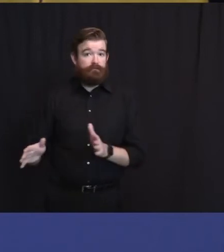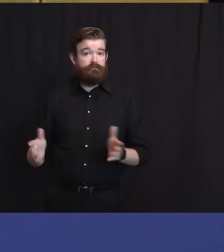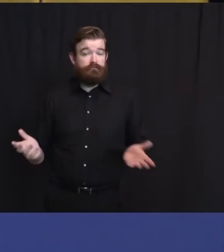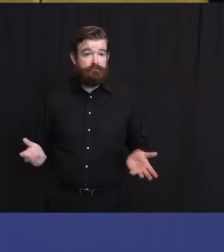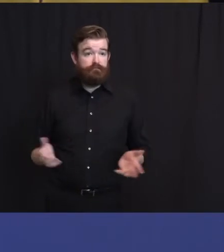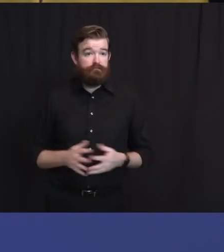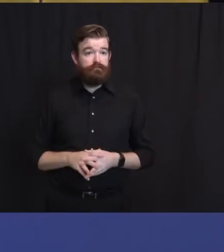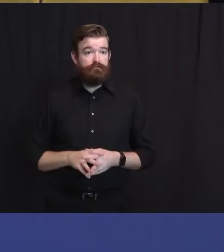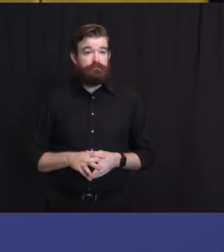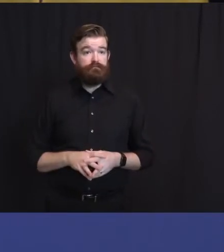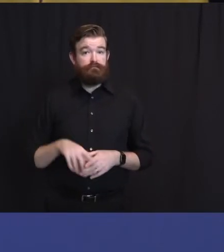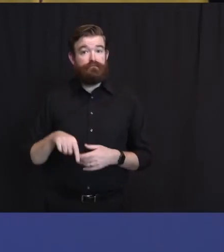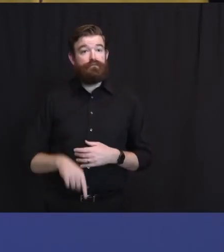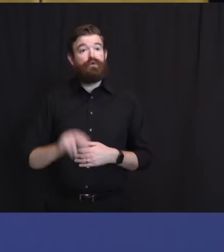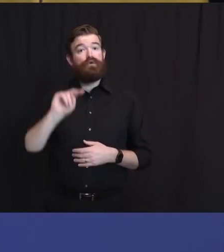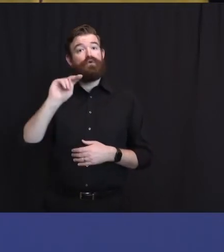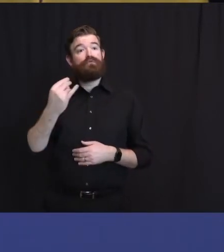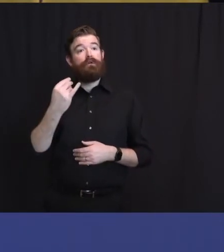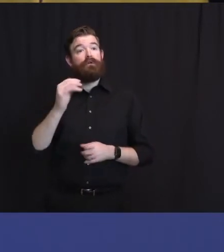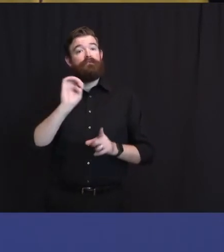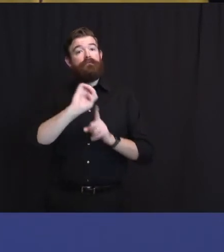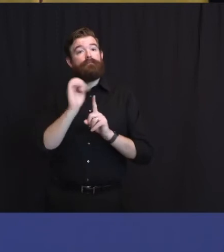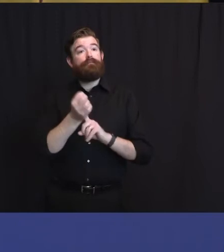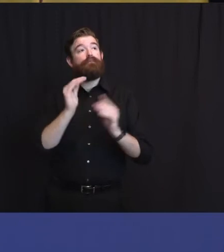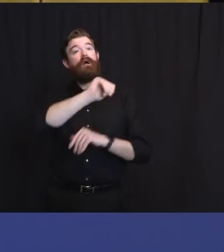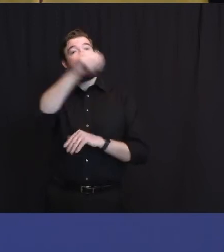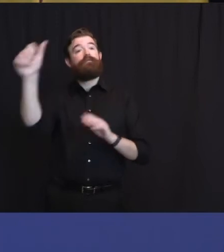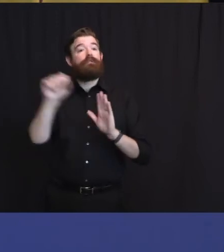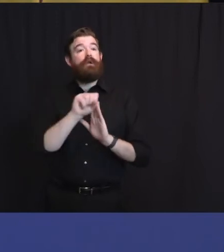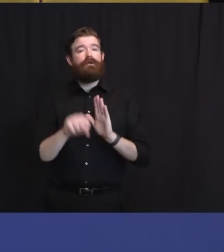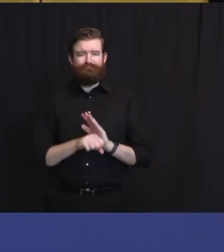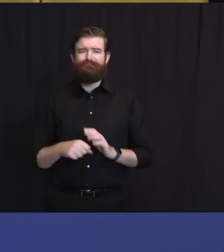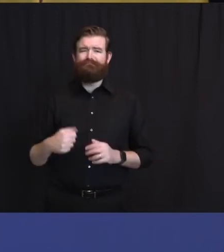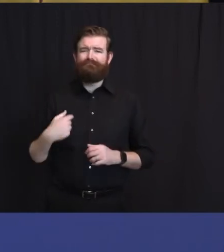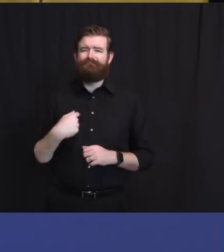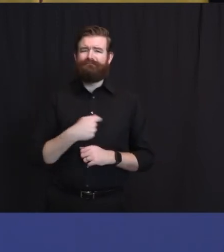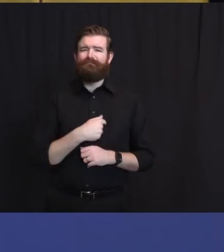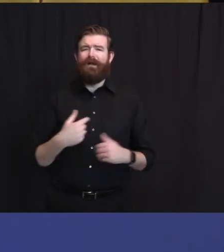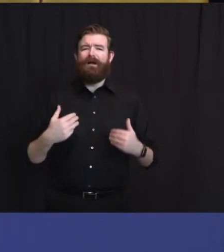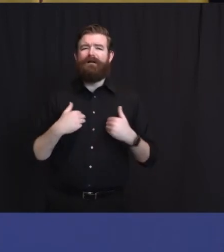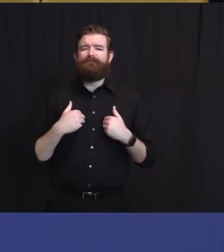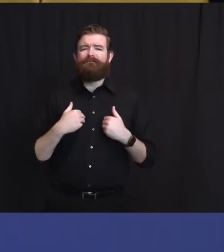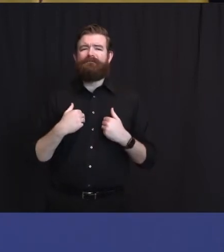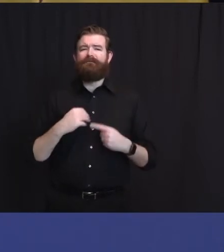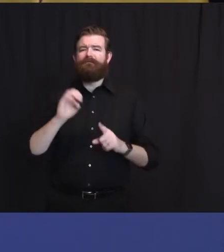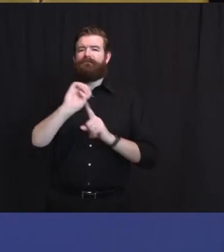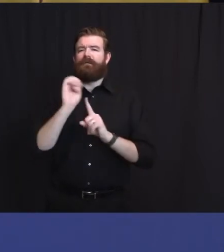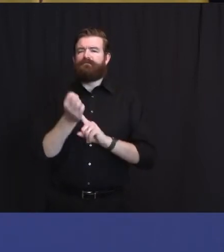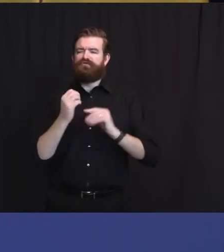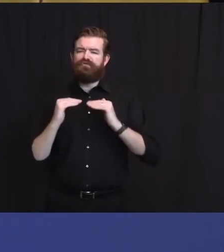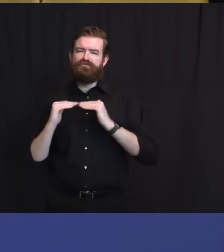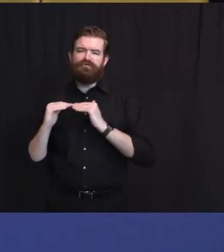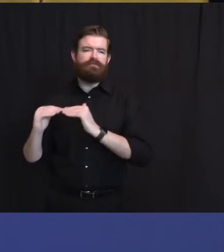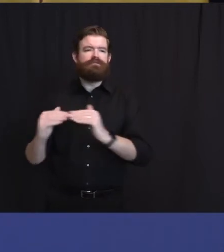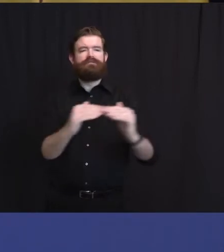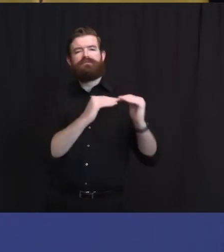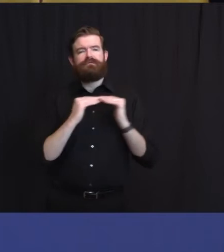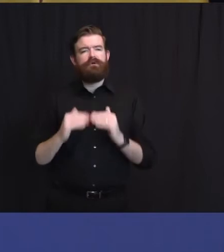literally. From environmental justice to offshore wind and everything in between. So we like it